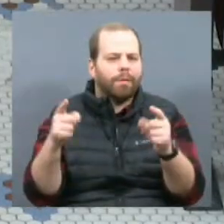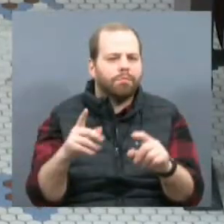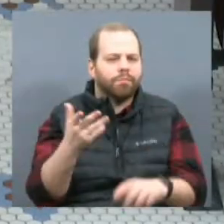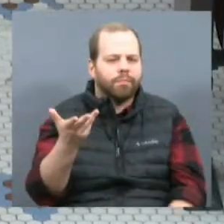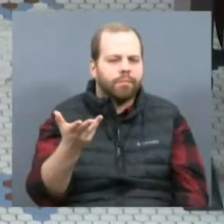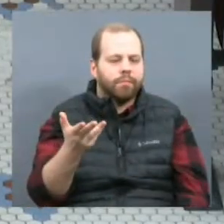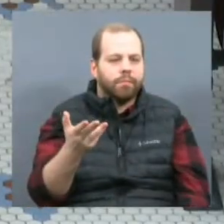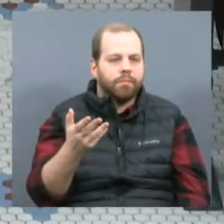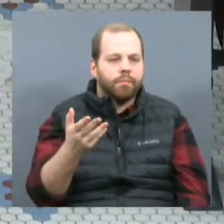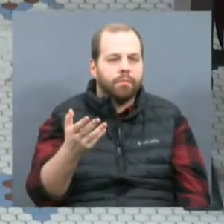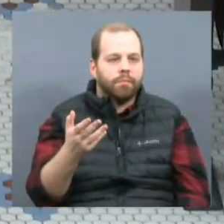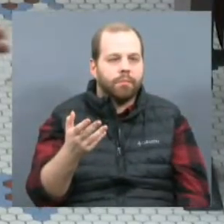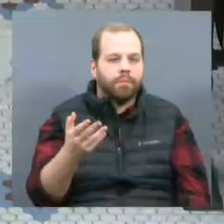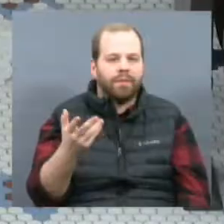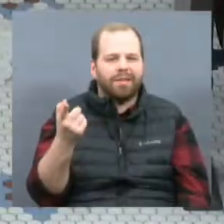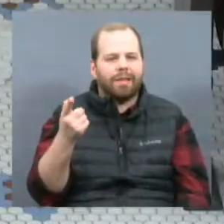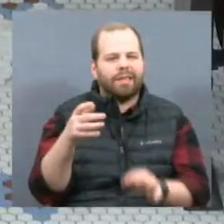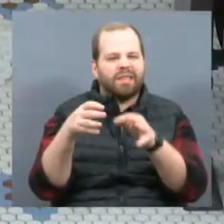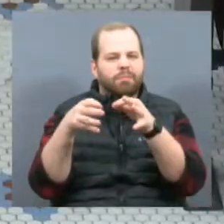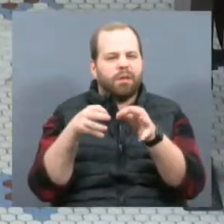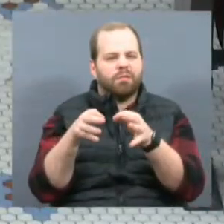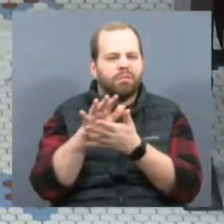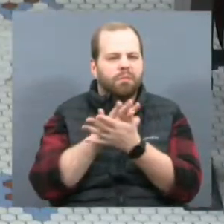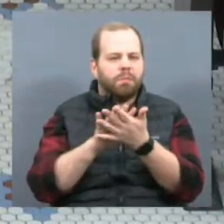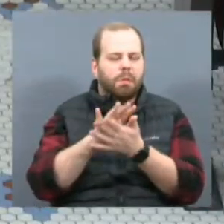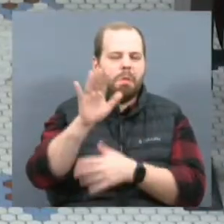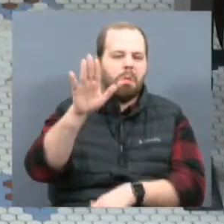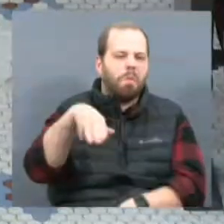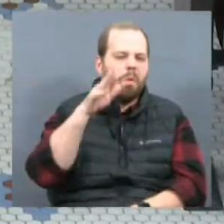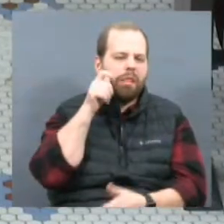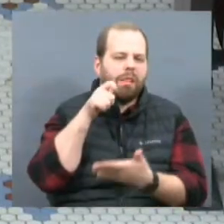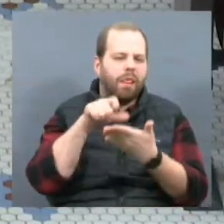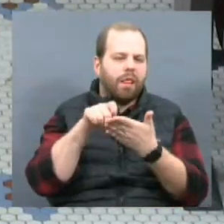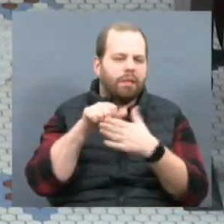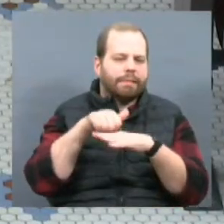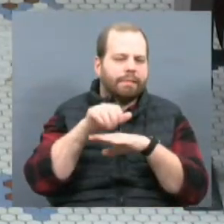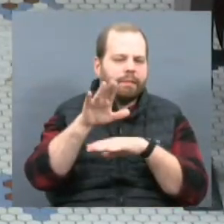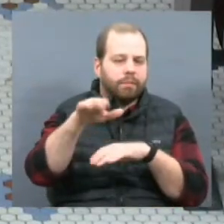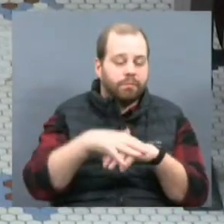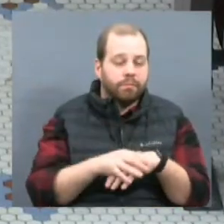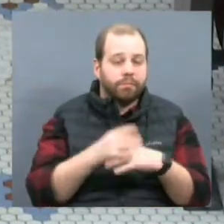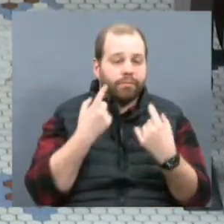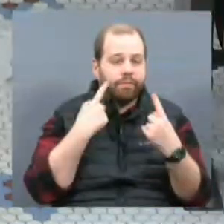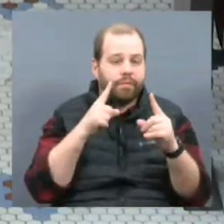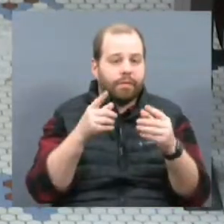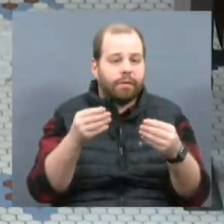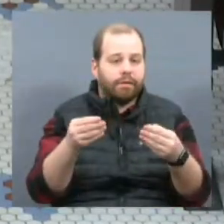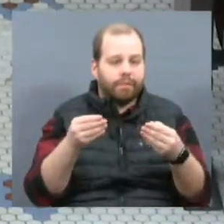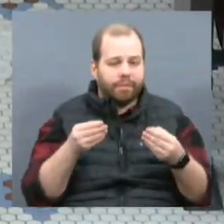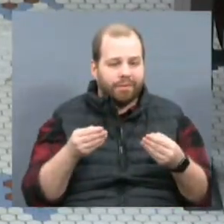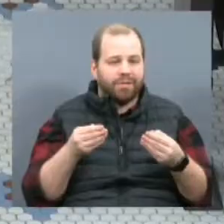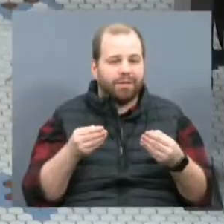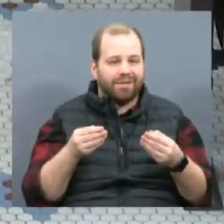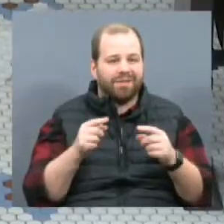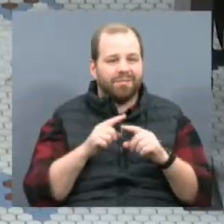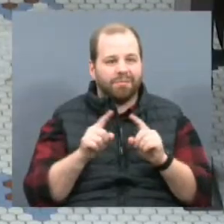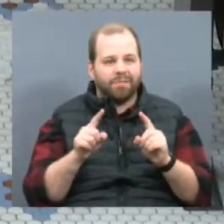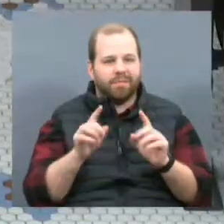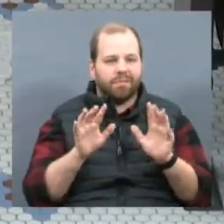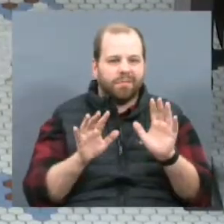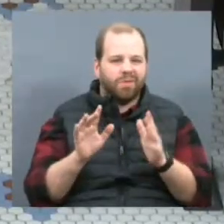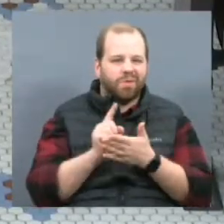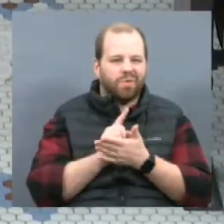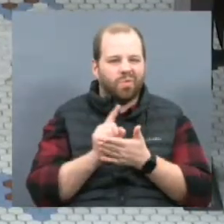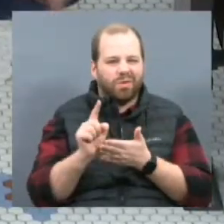on? It was a vague explanation. We'll get a letter. We did get that letter, but it was within a week